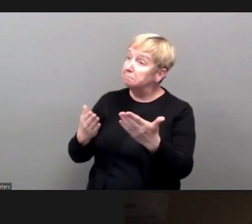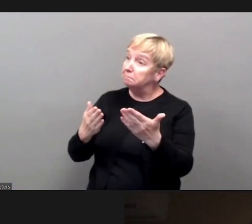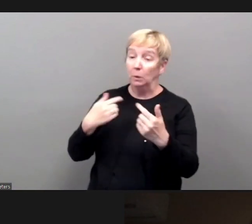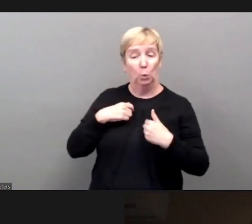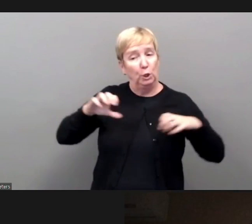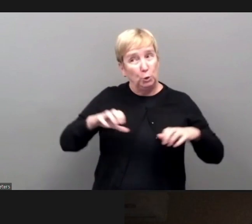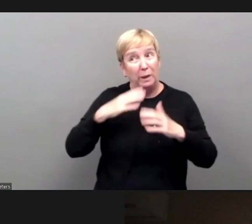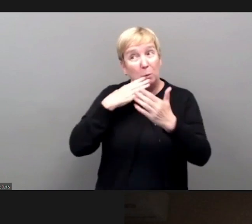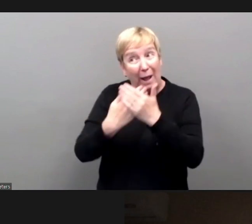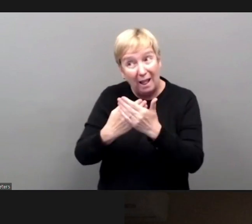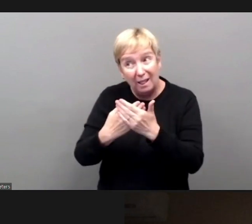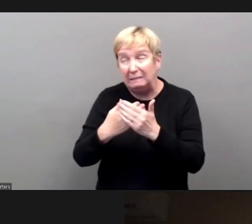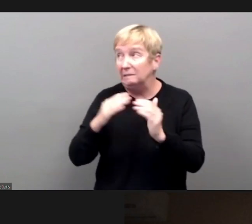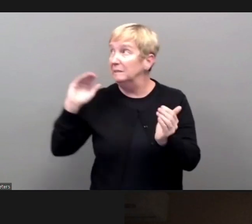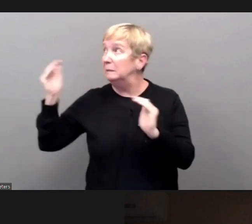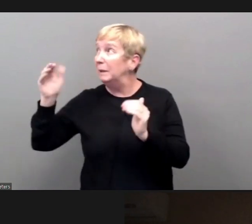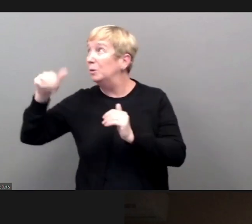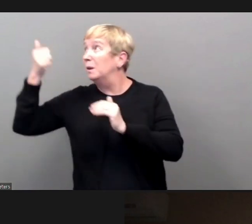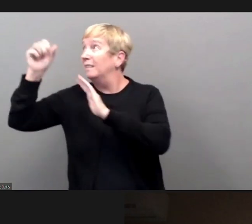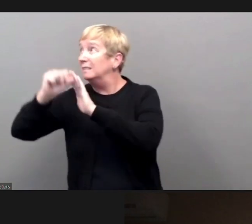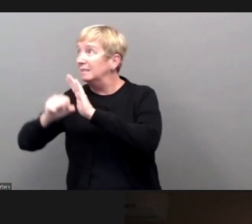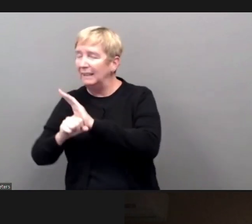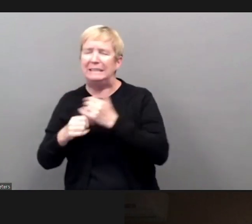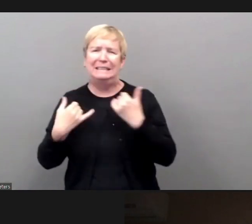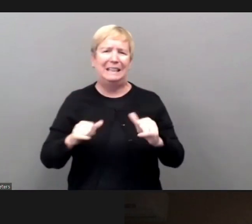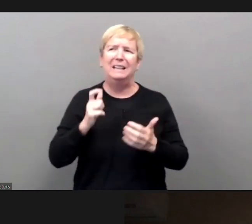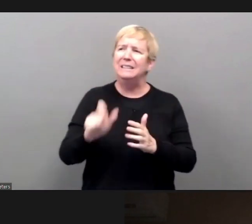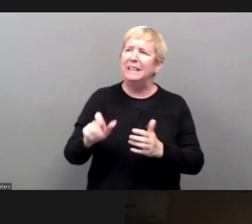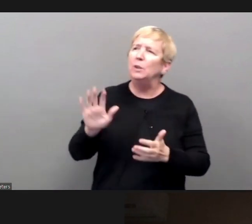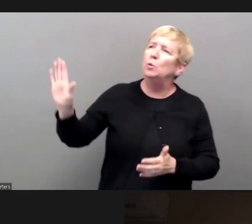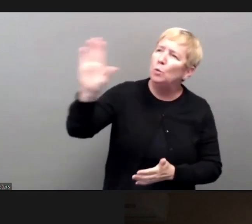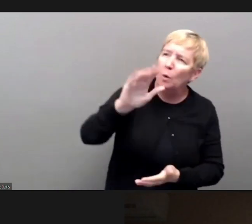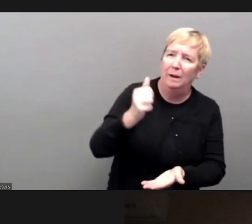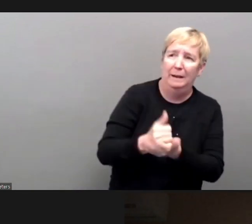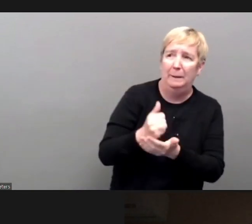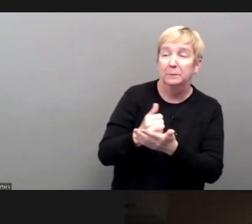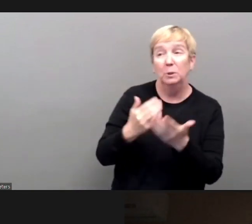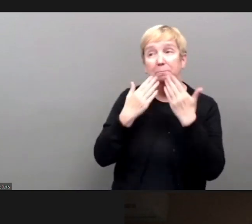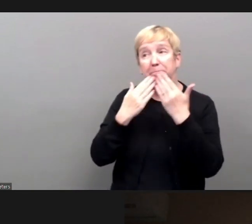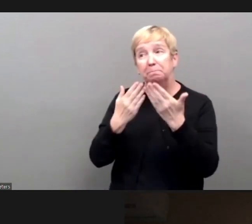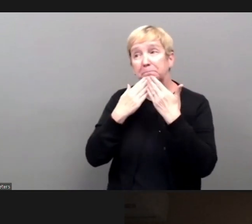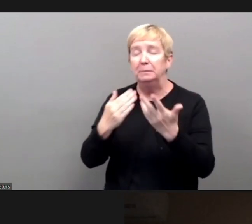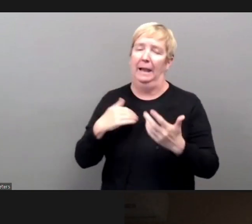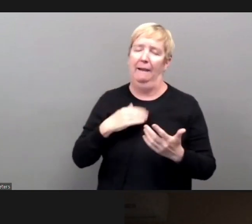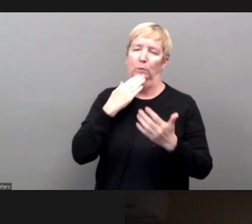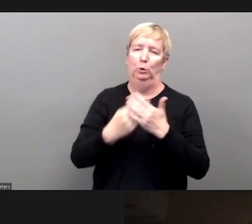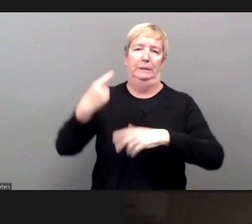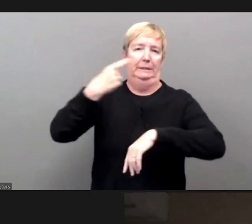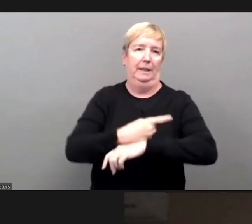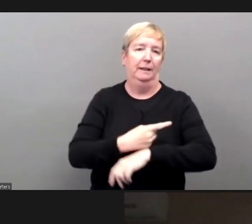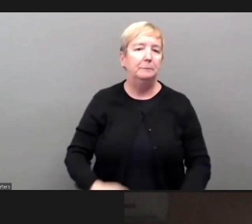well compared to many other states, we still need your help to get that word out. So thank you very much and have a great day.